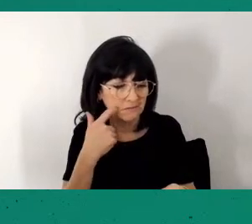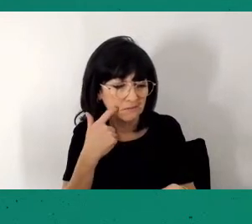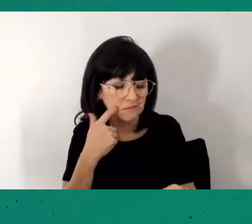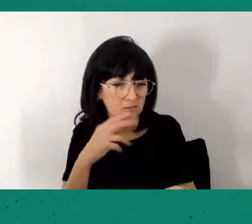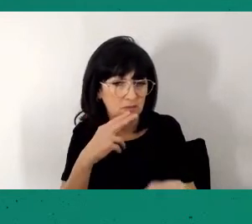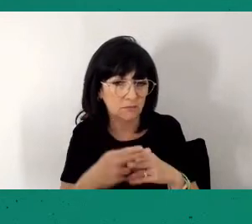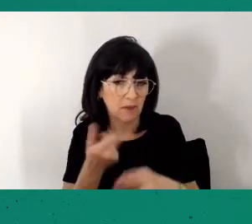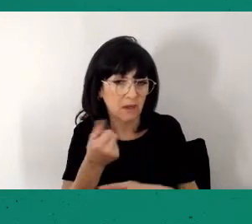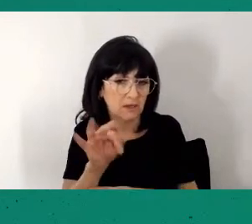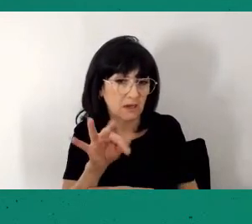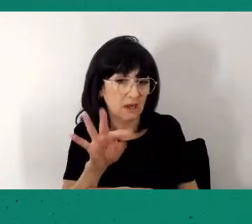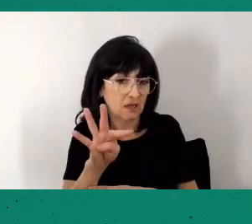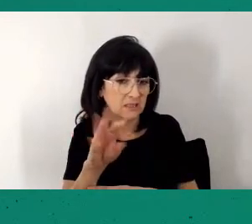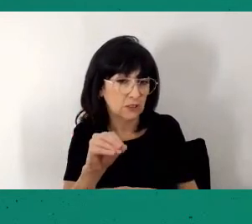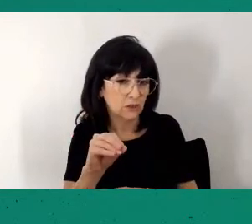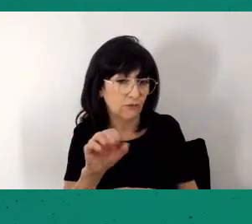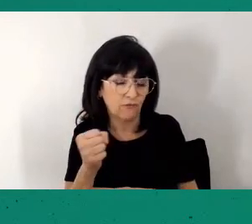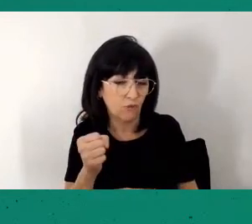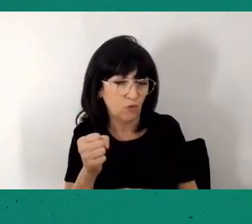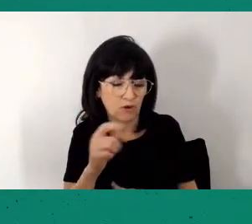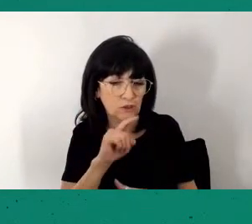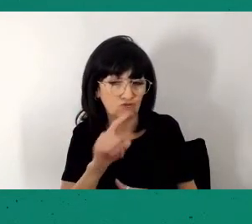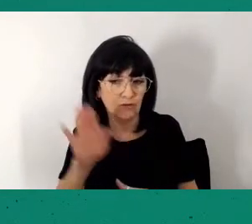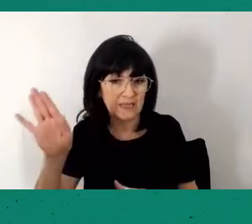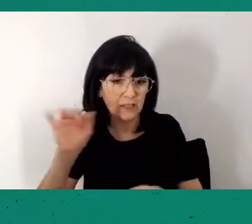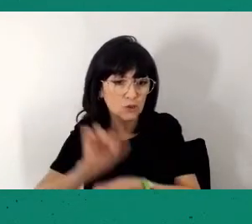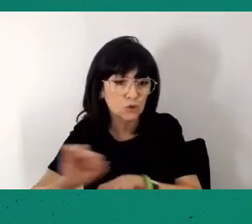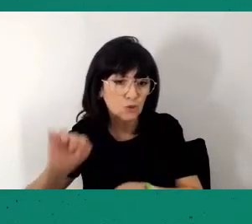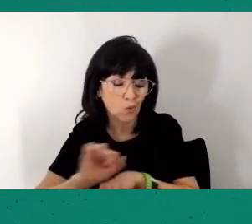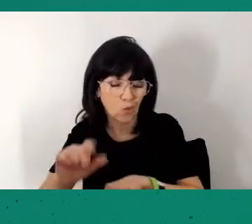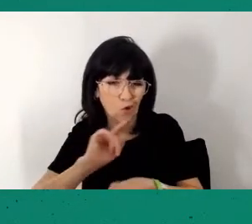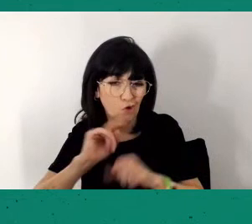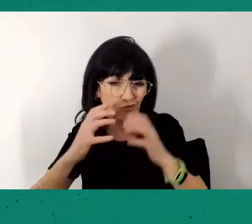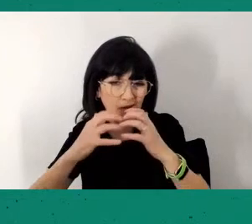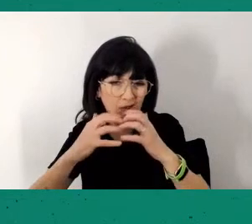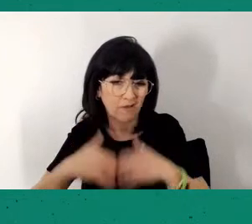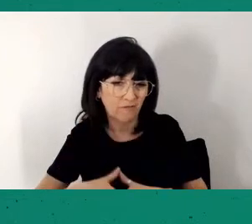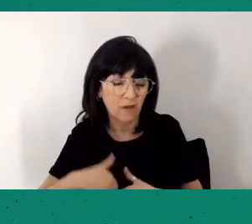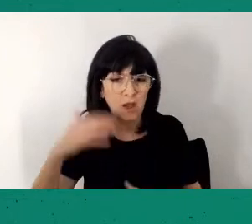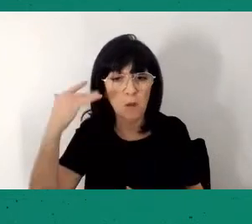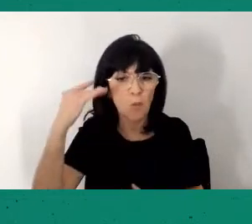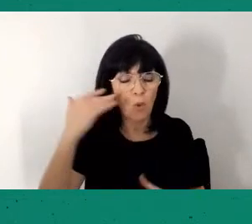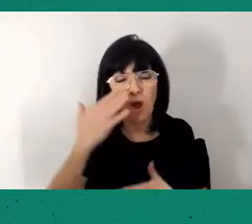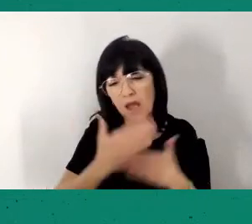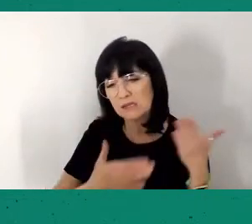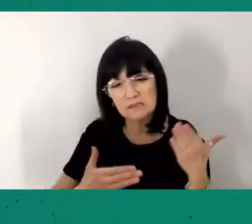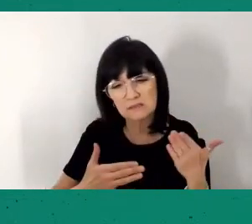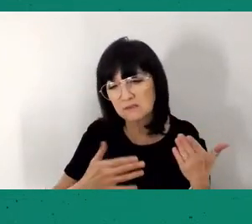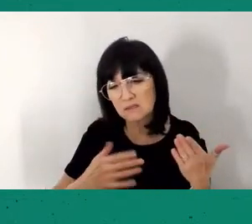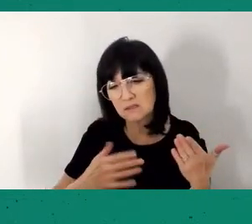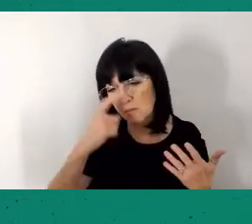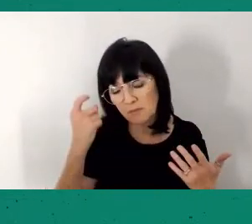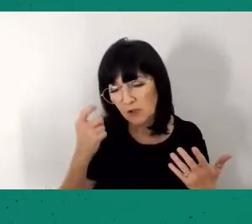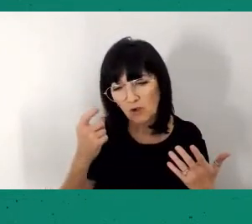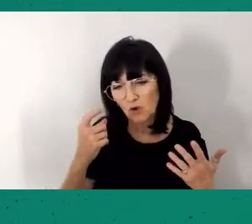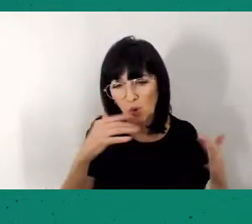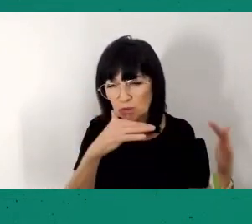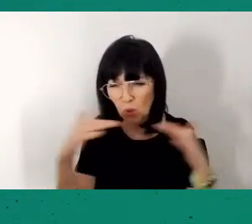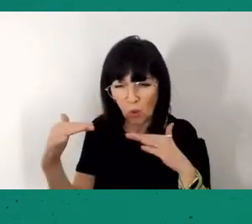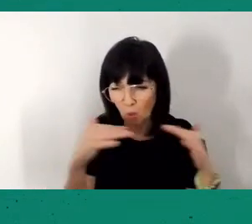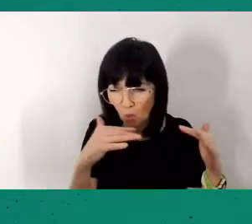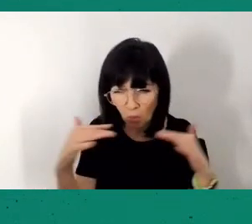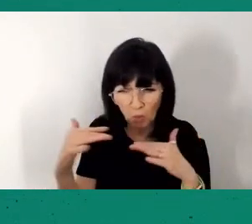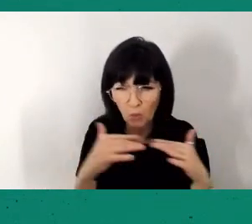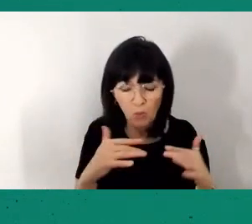all fell apart. Now, some of it was because of the war effort and everybody lost focus, but